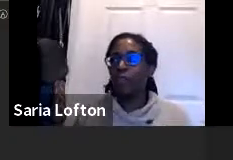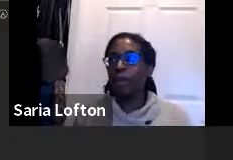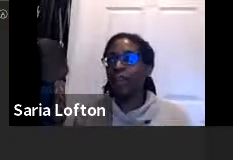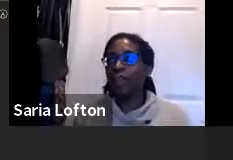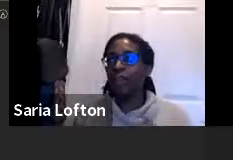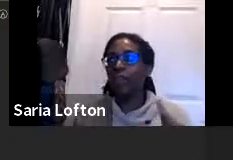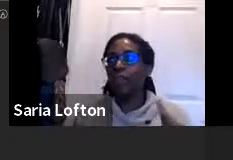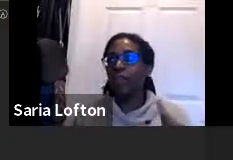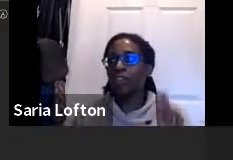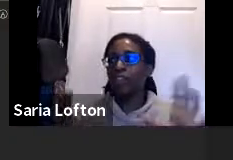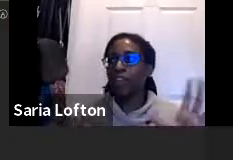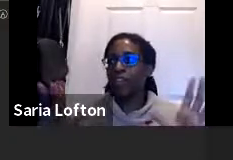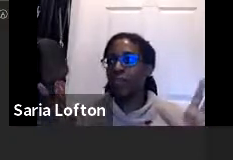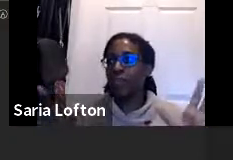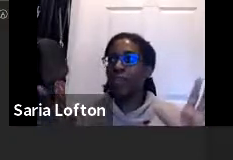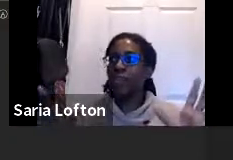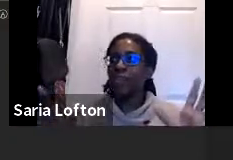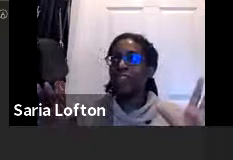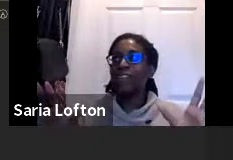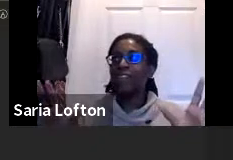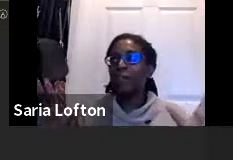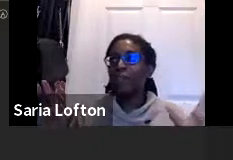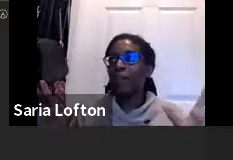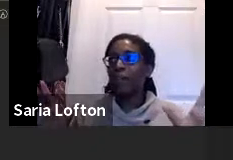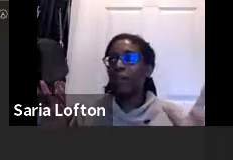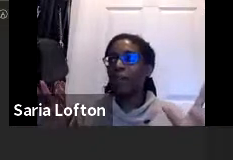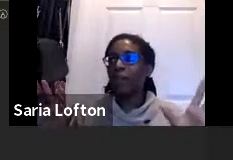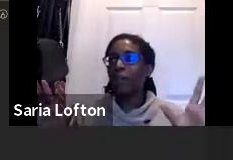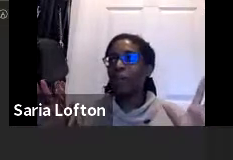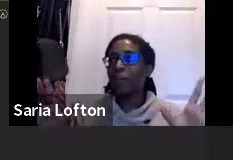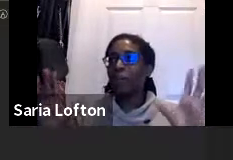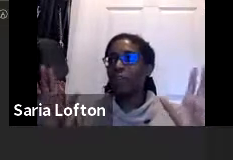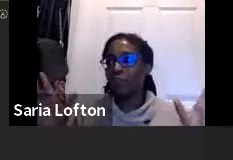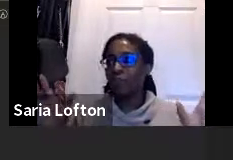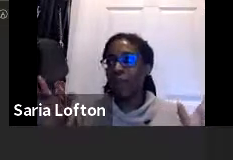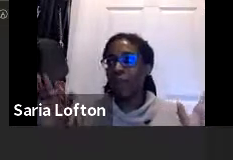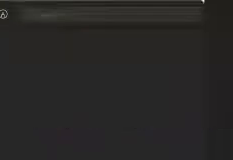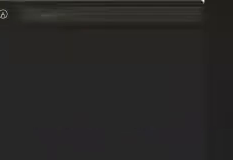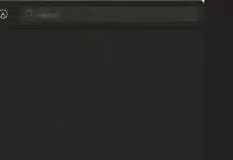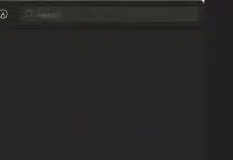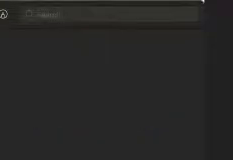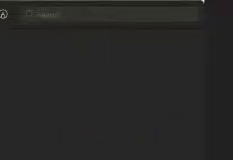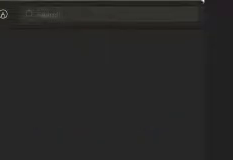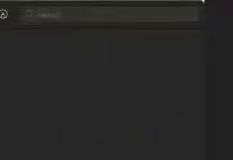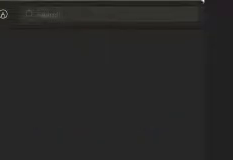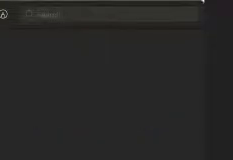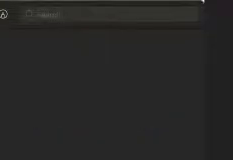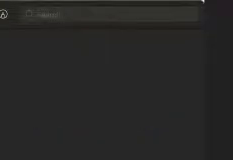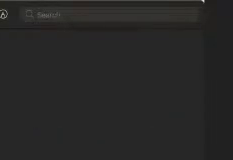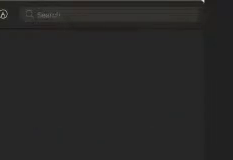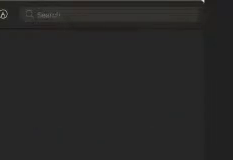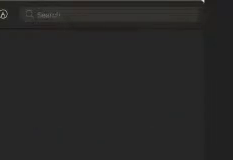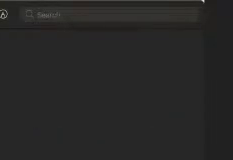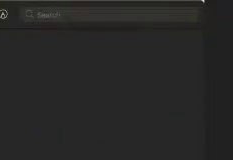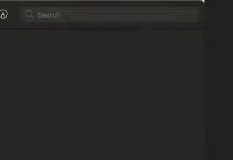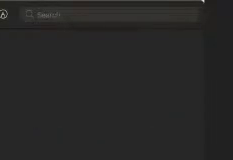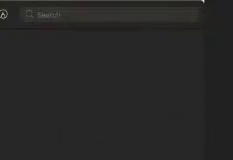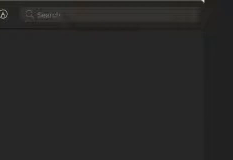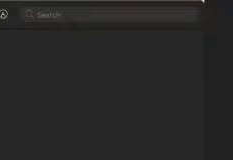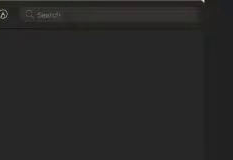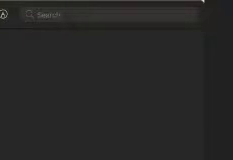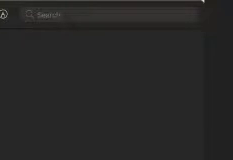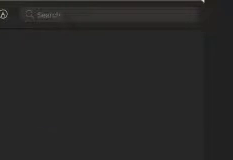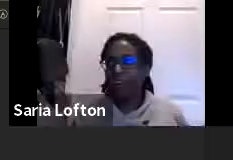for the most part, I think we're just like at the, it seems like we're in the middle because we have so many maps, but I still think we're at the very beginning of a lot of